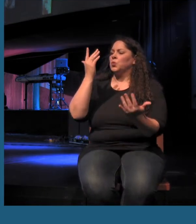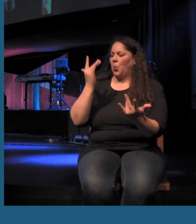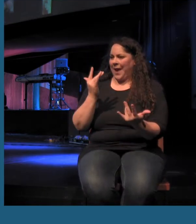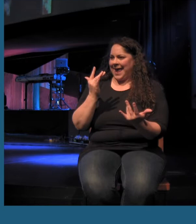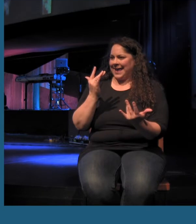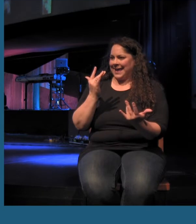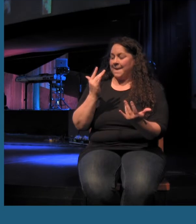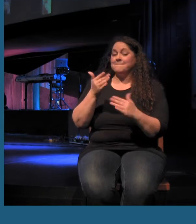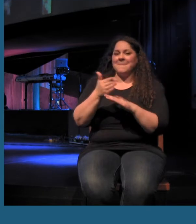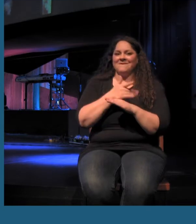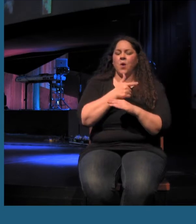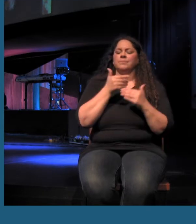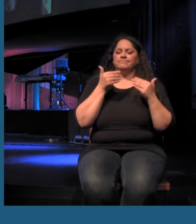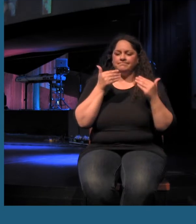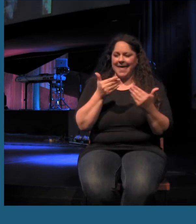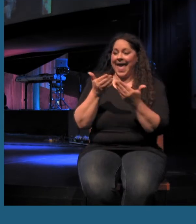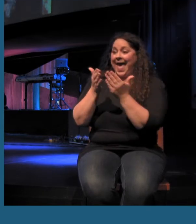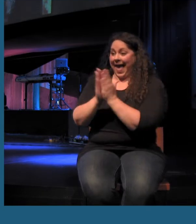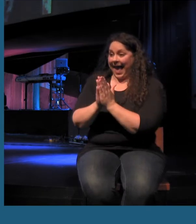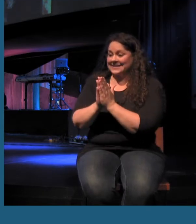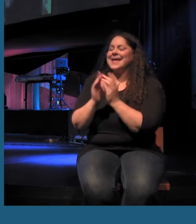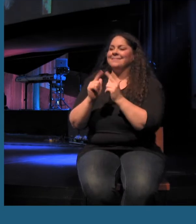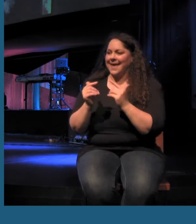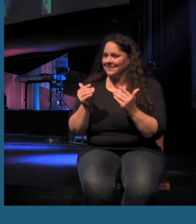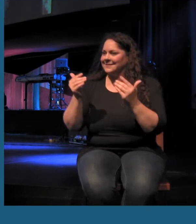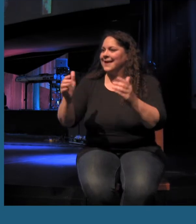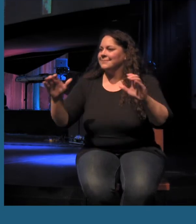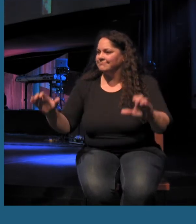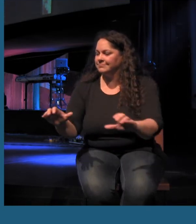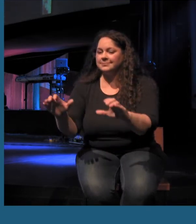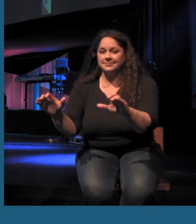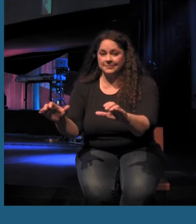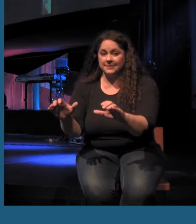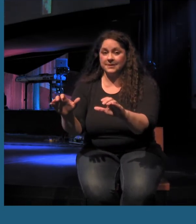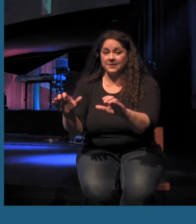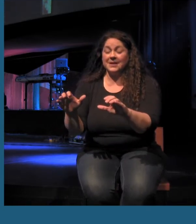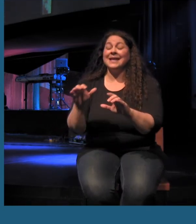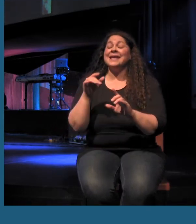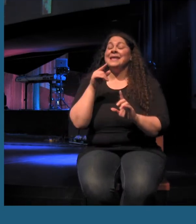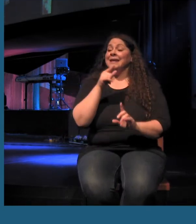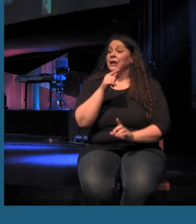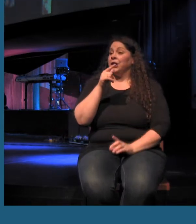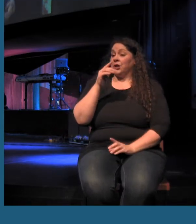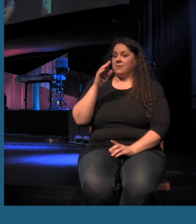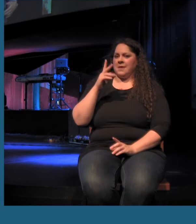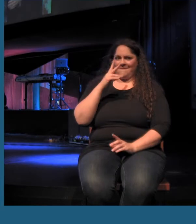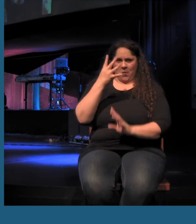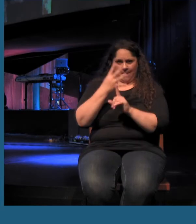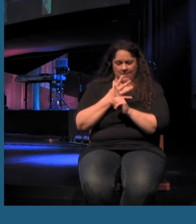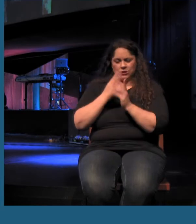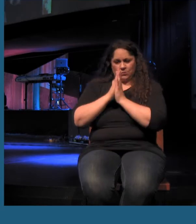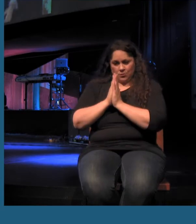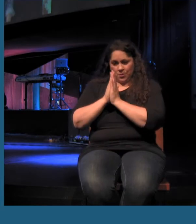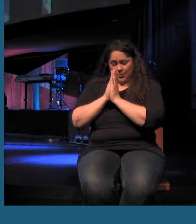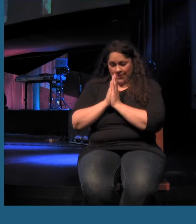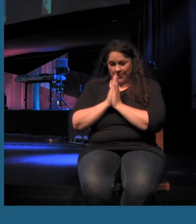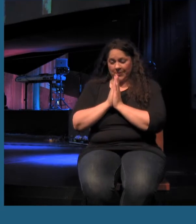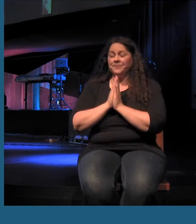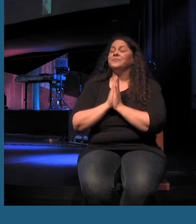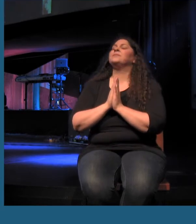ask, and he knew when to act. And finally, 4 months after he learned about the news of Jerusalem, he shows up, and something about